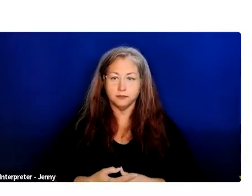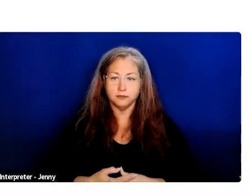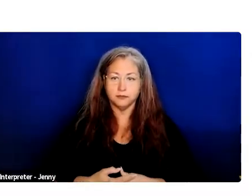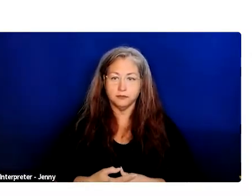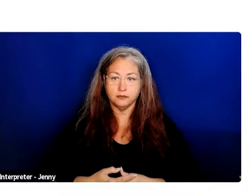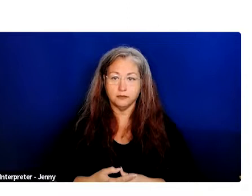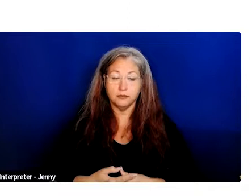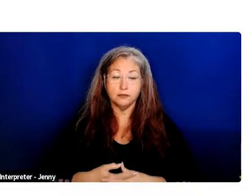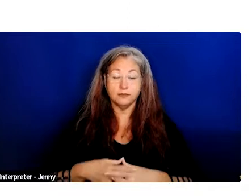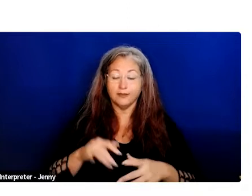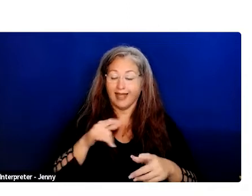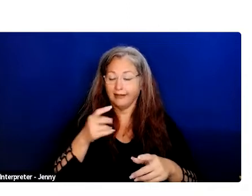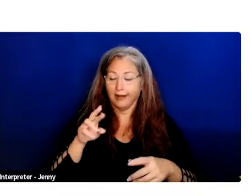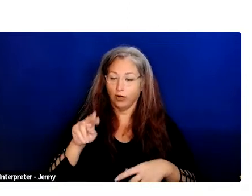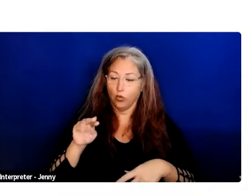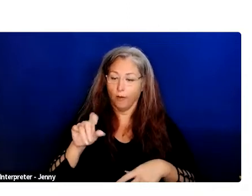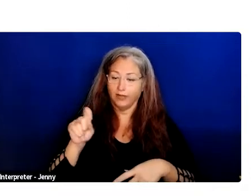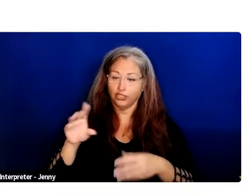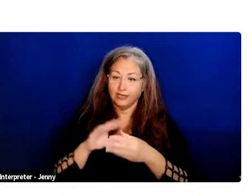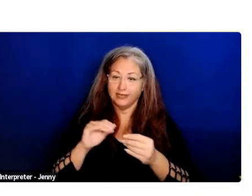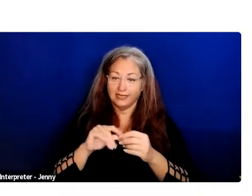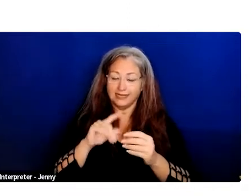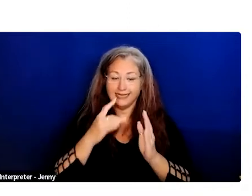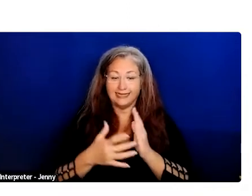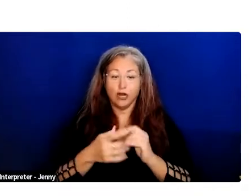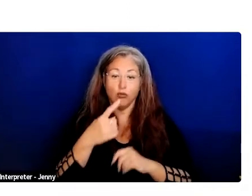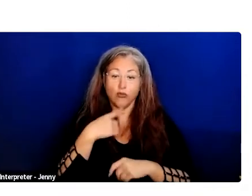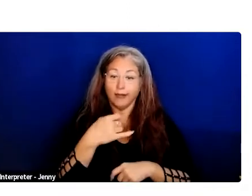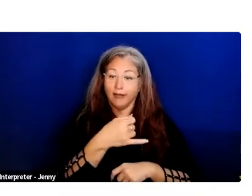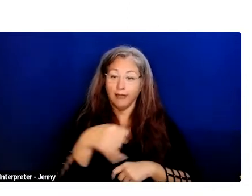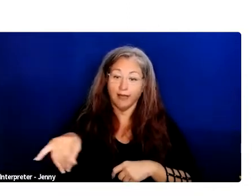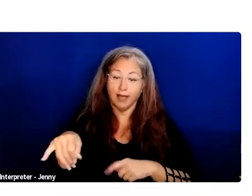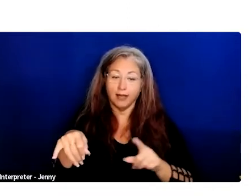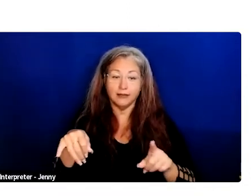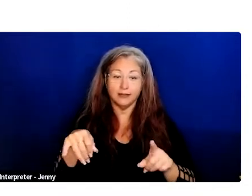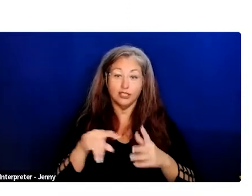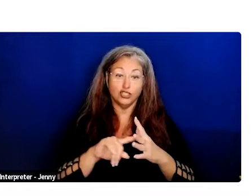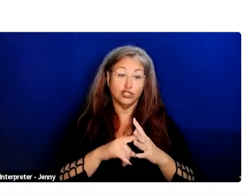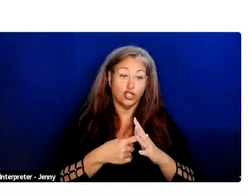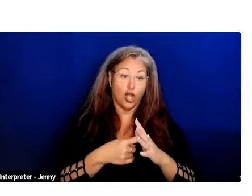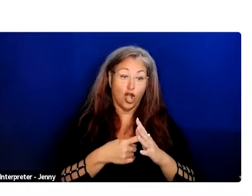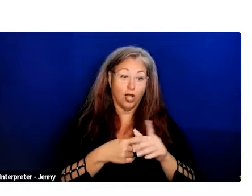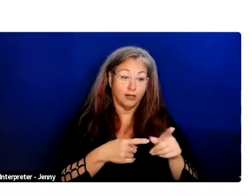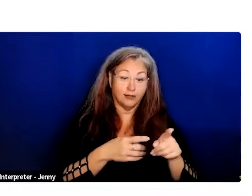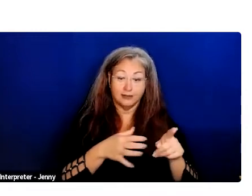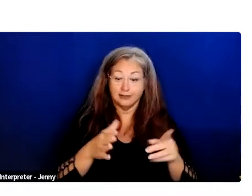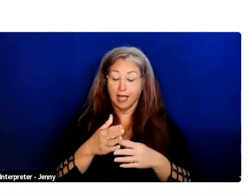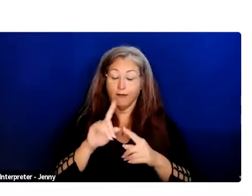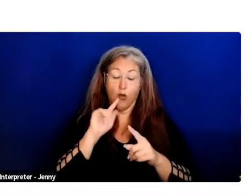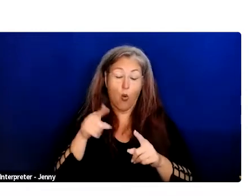like Dr. Noble says, technological redlining, right? It doesn't start and stop at search